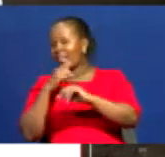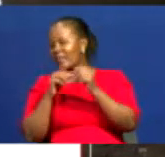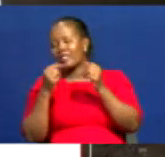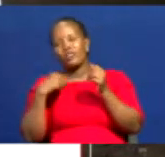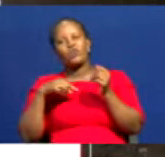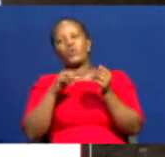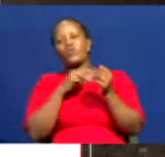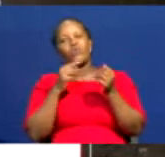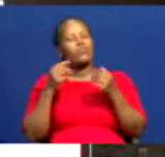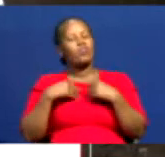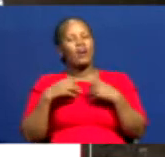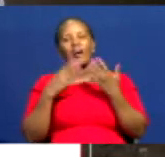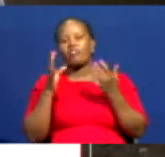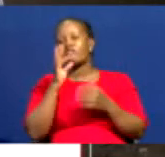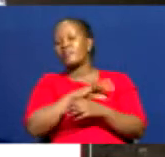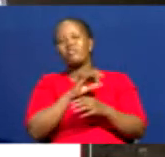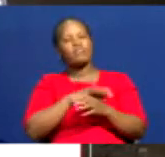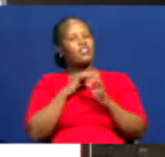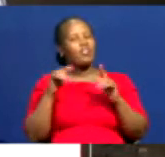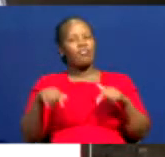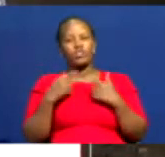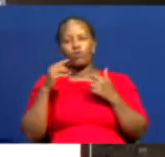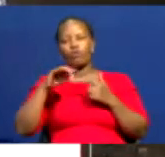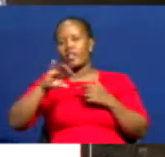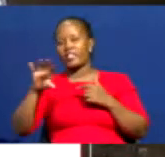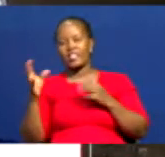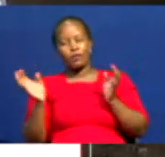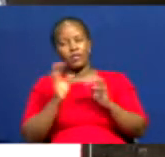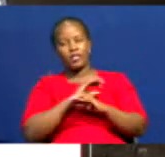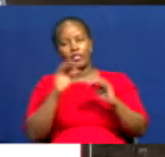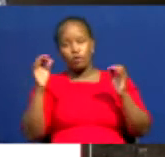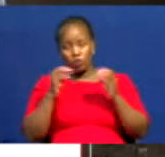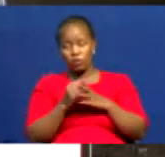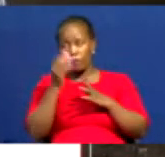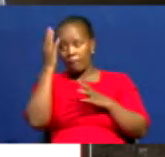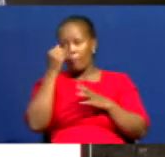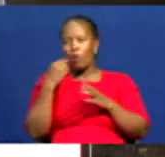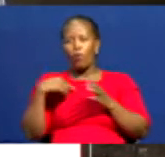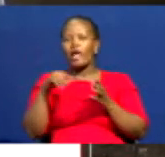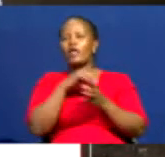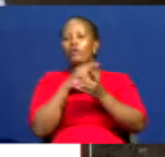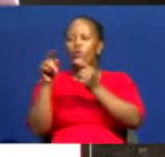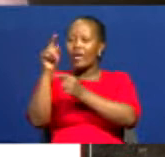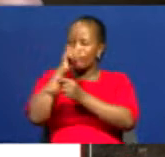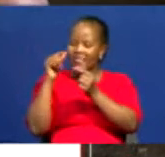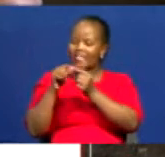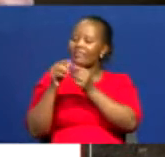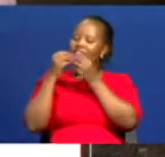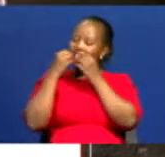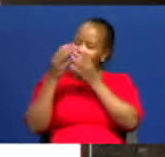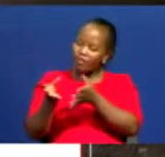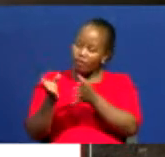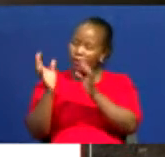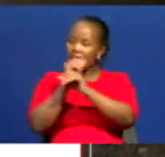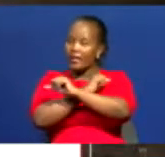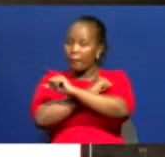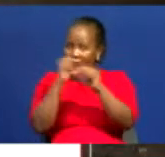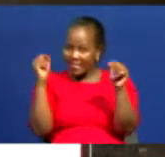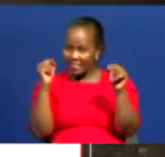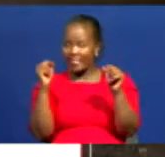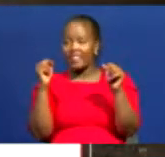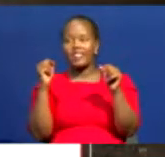done disservice to ourselves as a county. So that's why we were categorical telling the president that